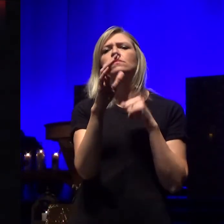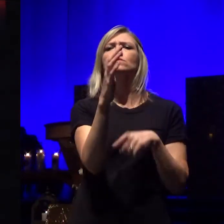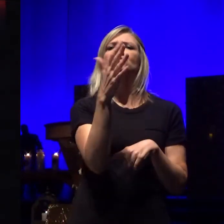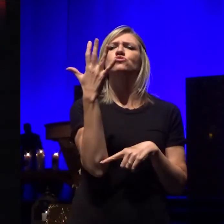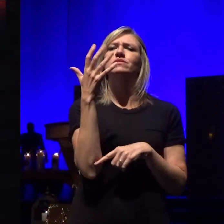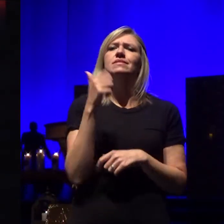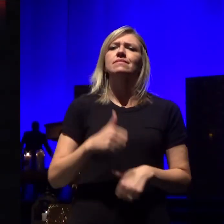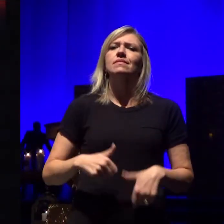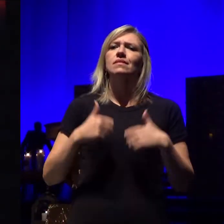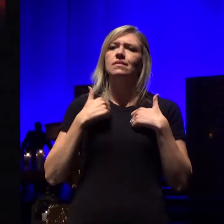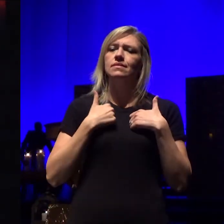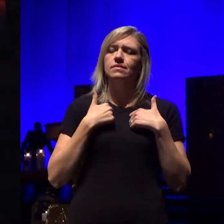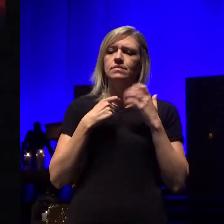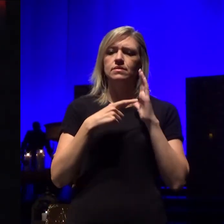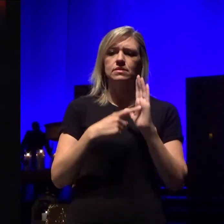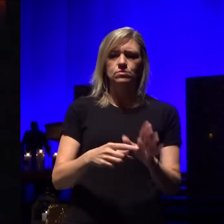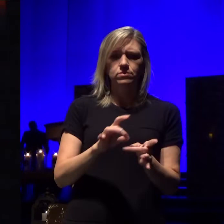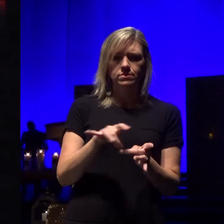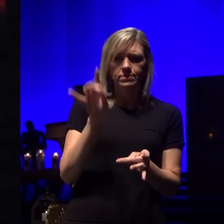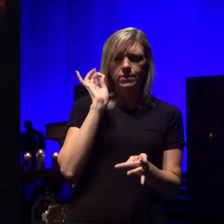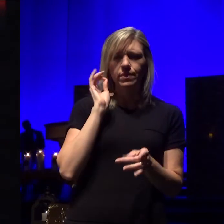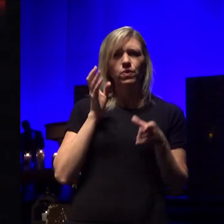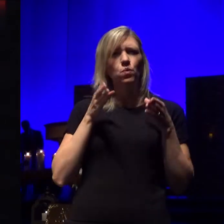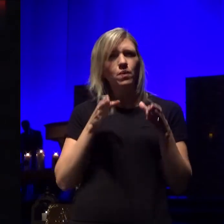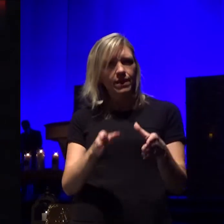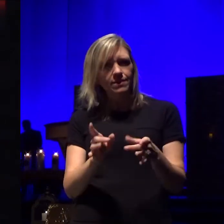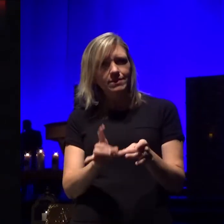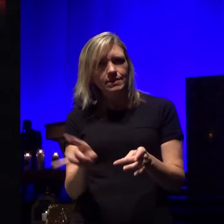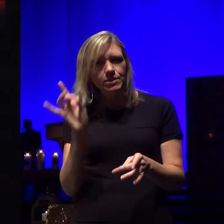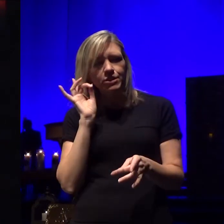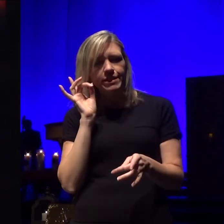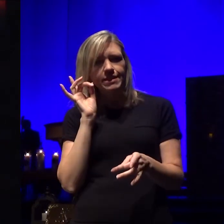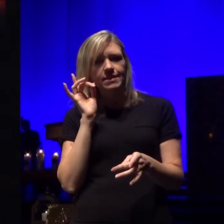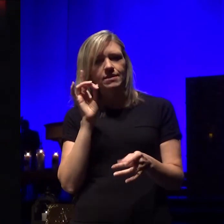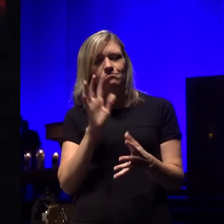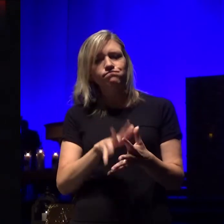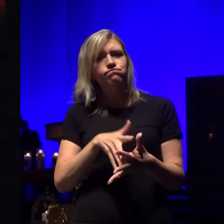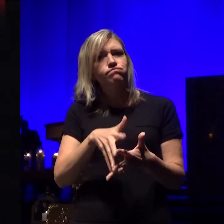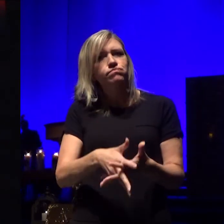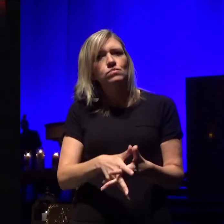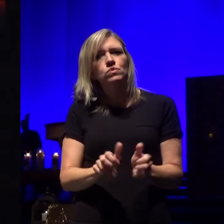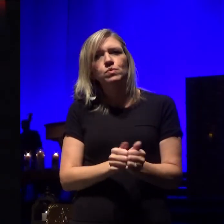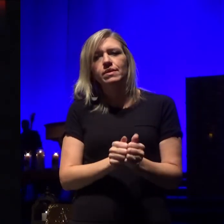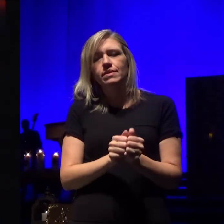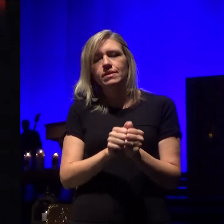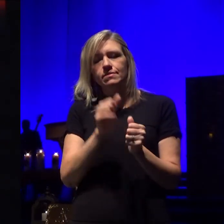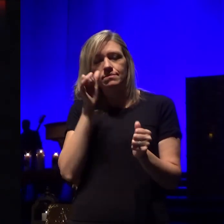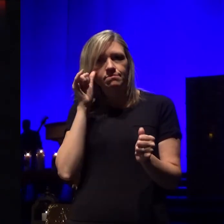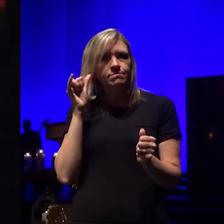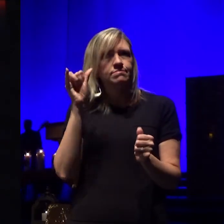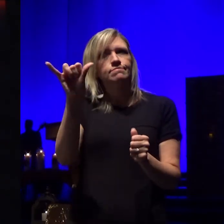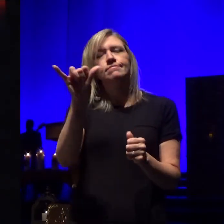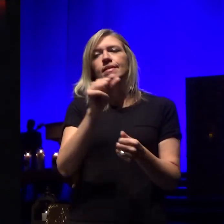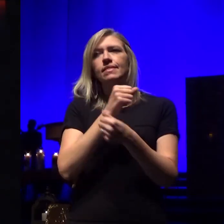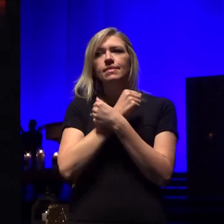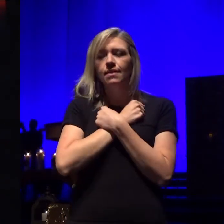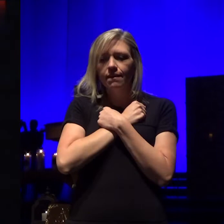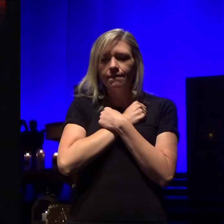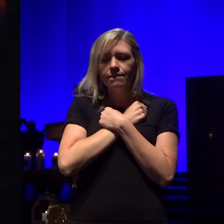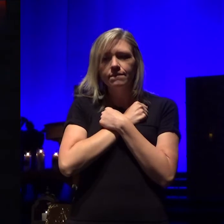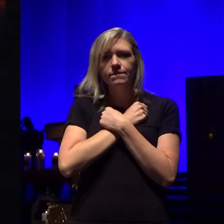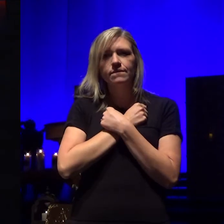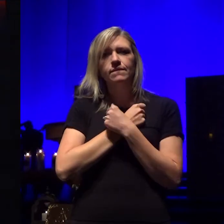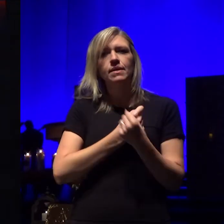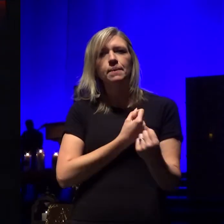as an expression of Spirit and the way of Spirit itself, rooted in infinite love, endless